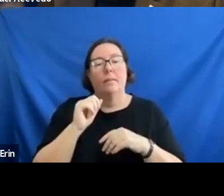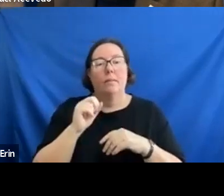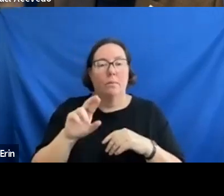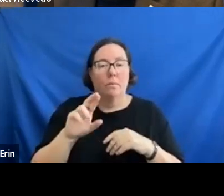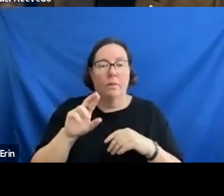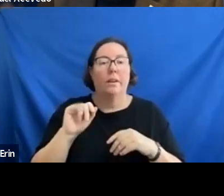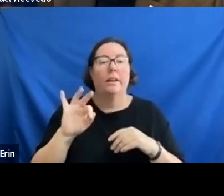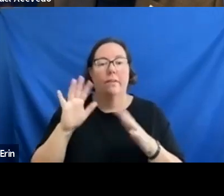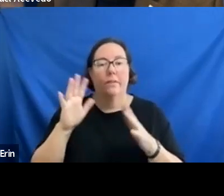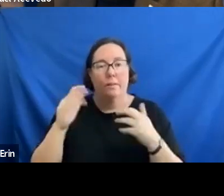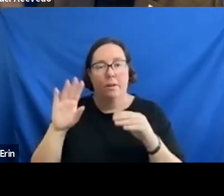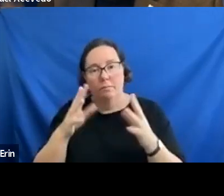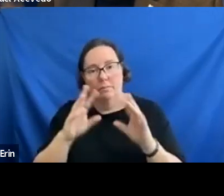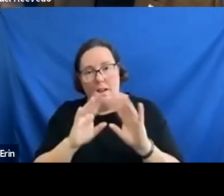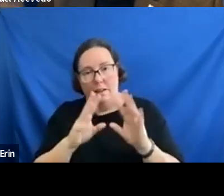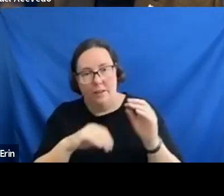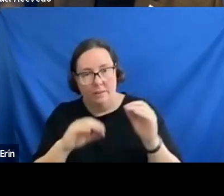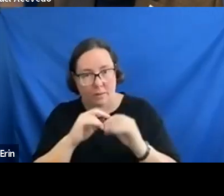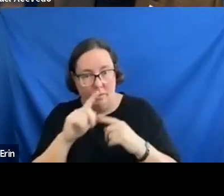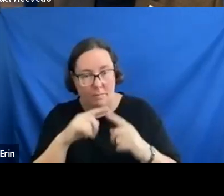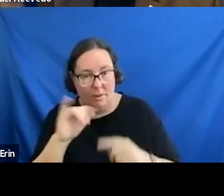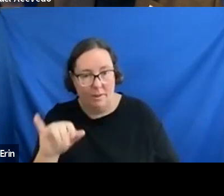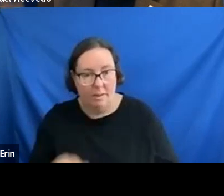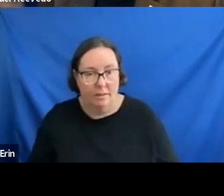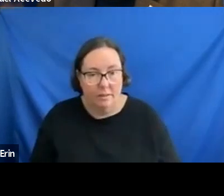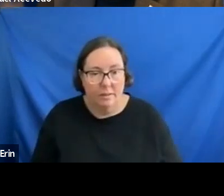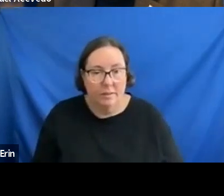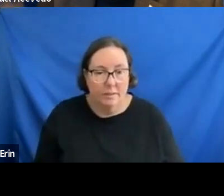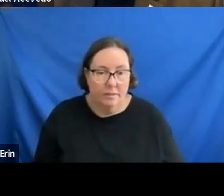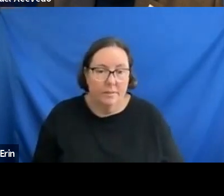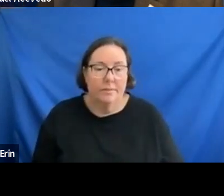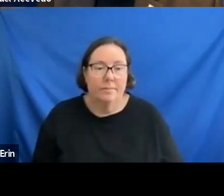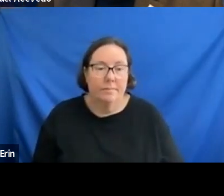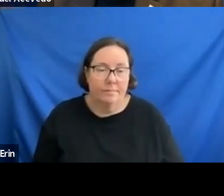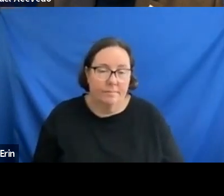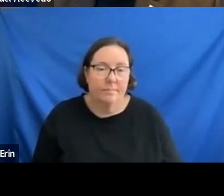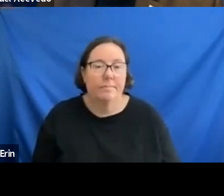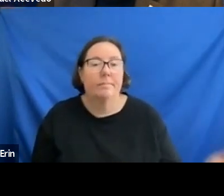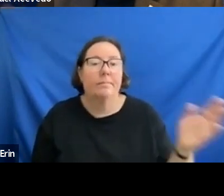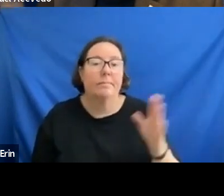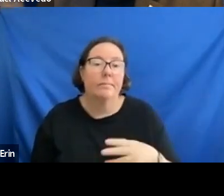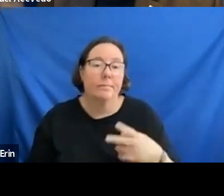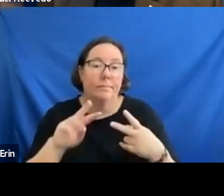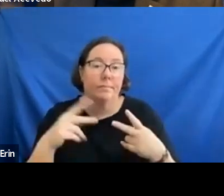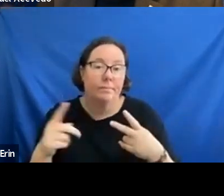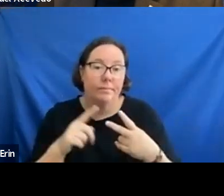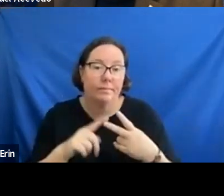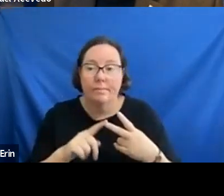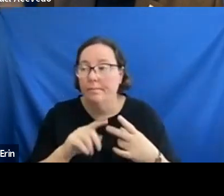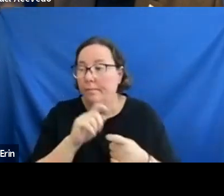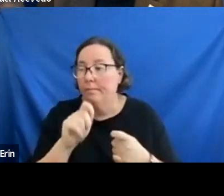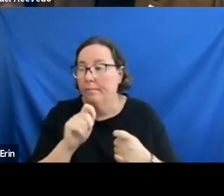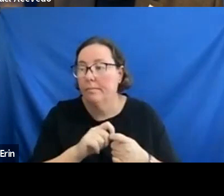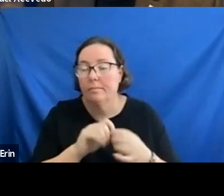like to provide further clarification on that aspect of the charge. And then the second point being specifically